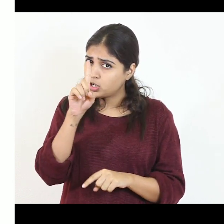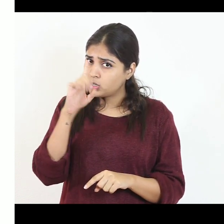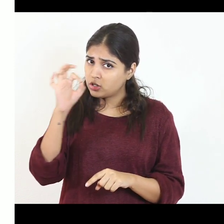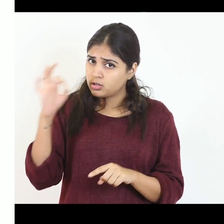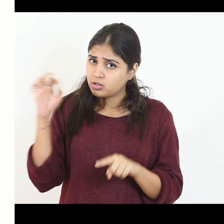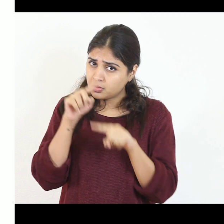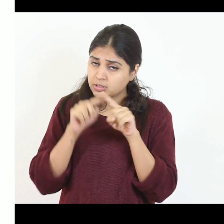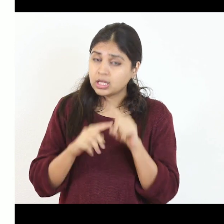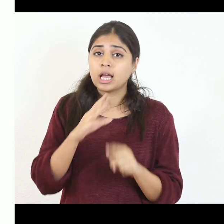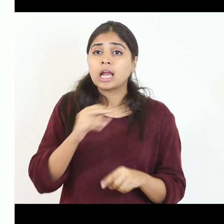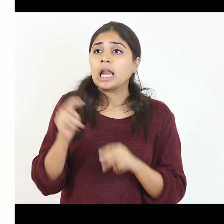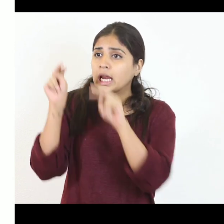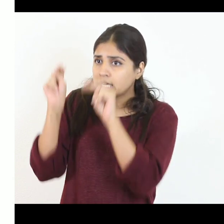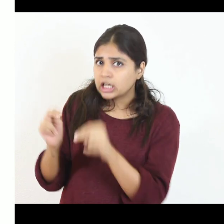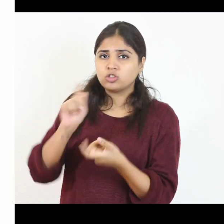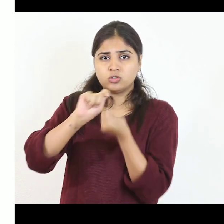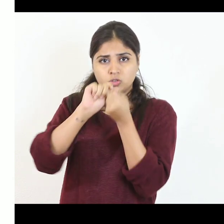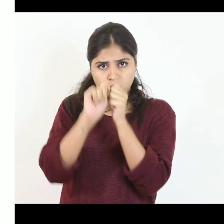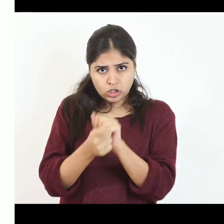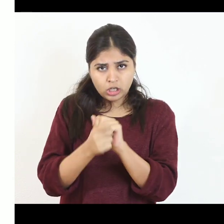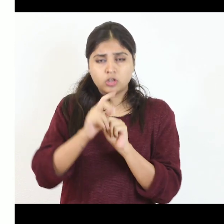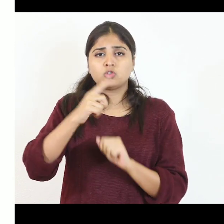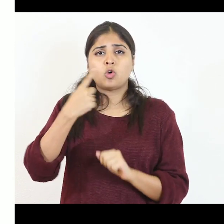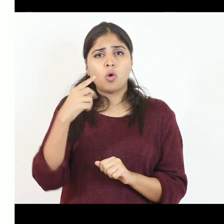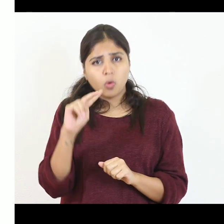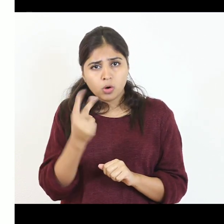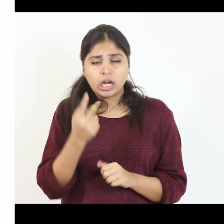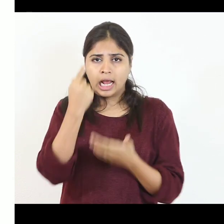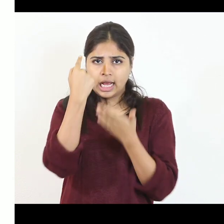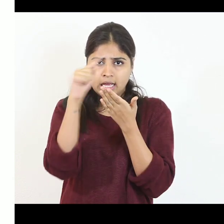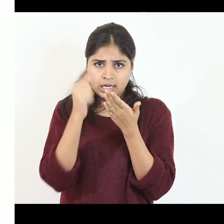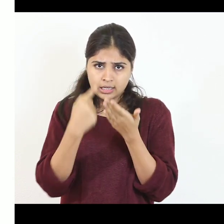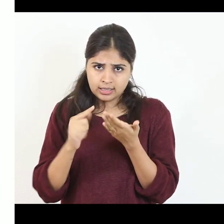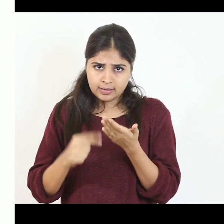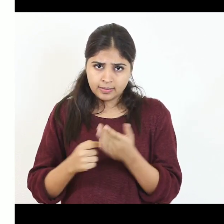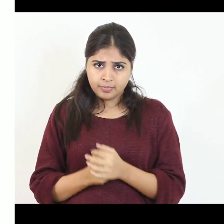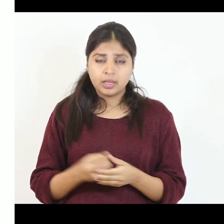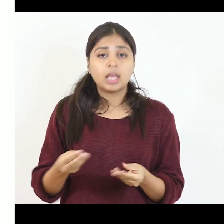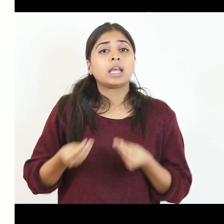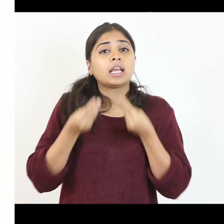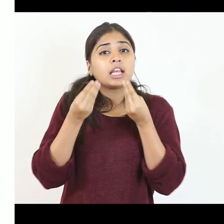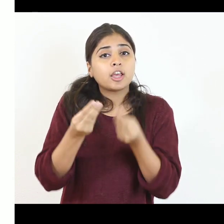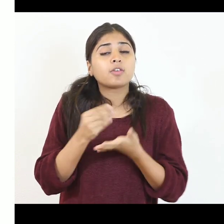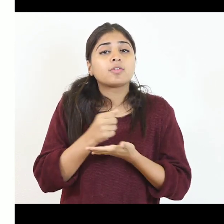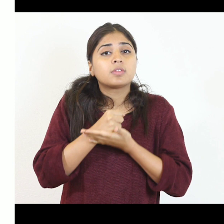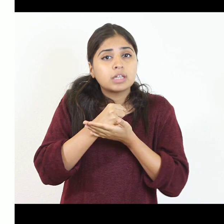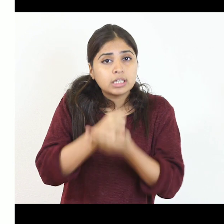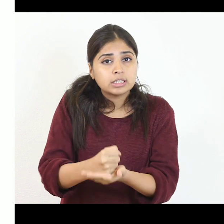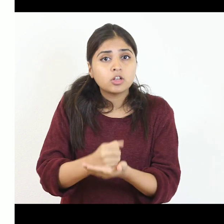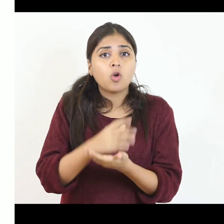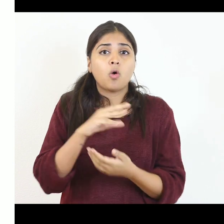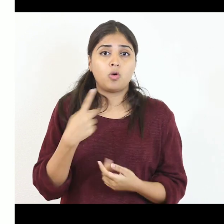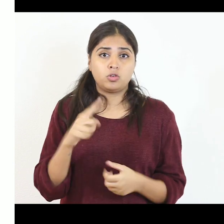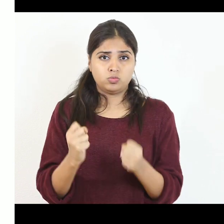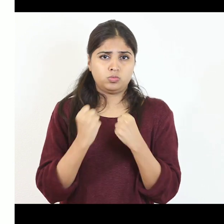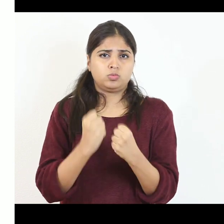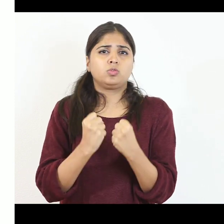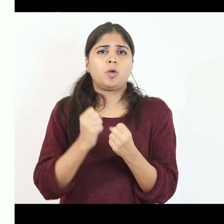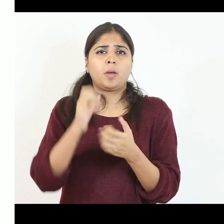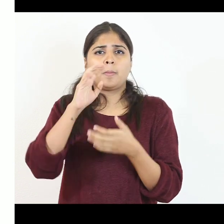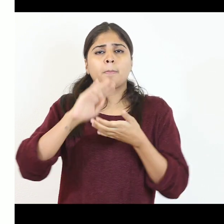make necessary changes or corrections, provide assistance in building robust data management